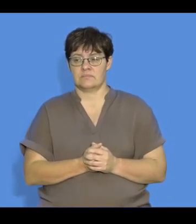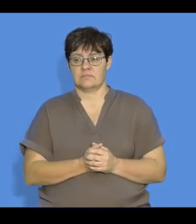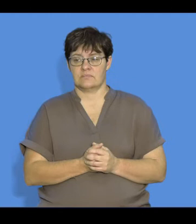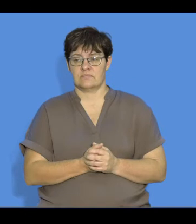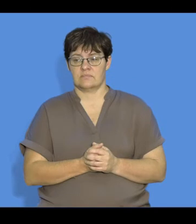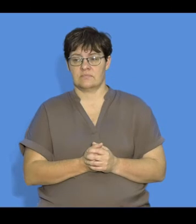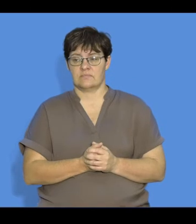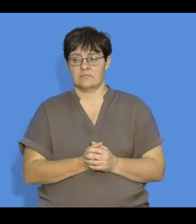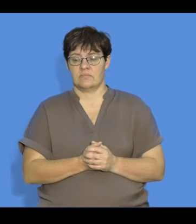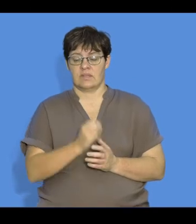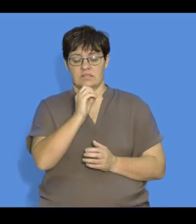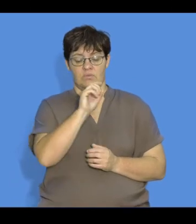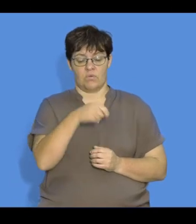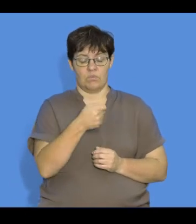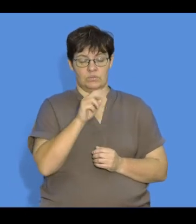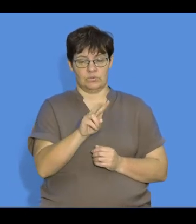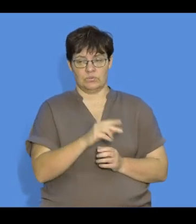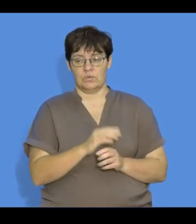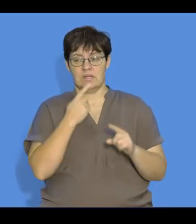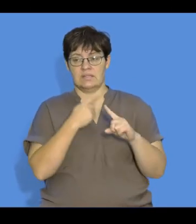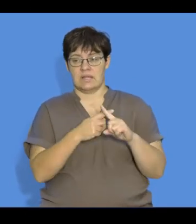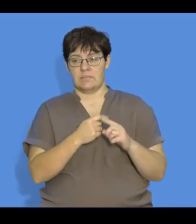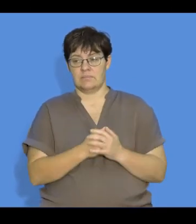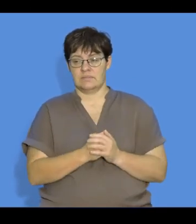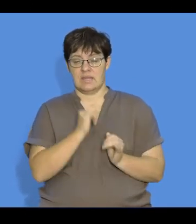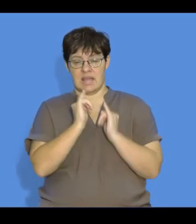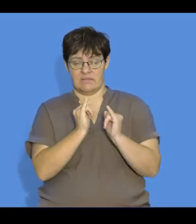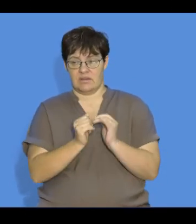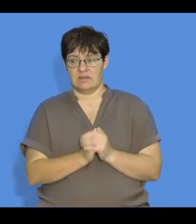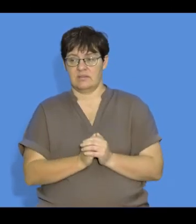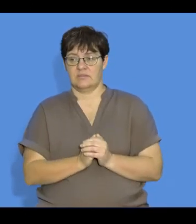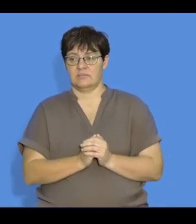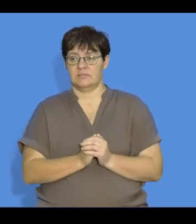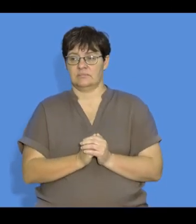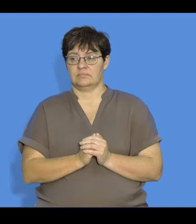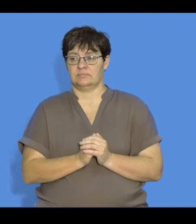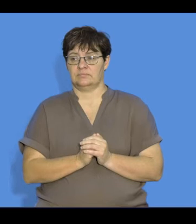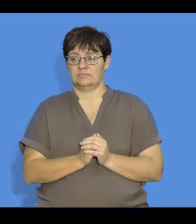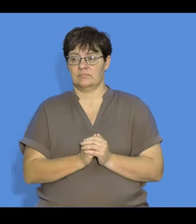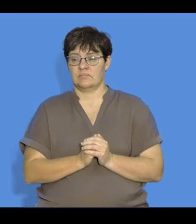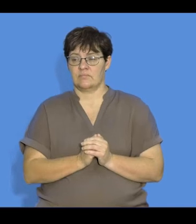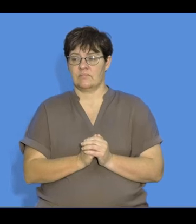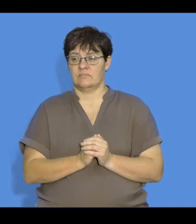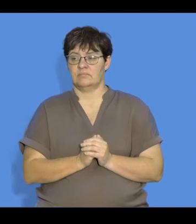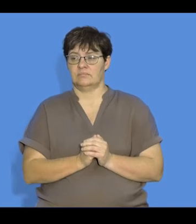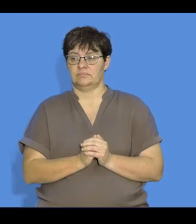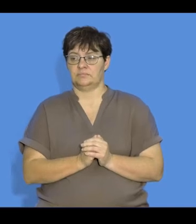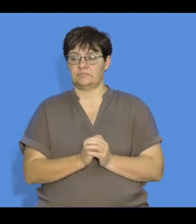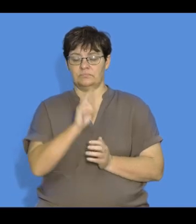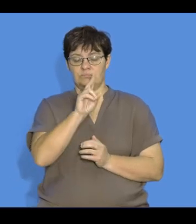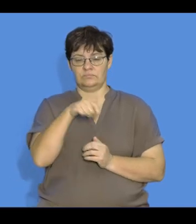0.2 multiplied by 11. Okay, this gives us